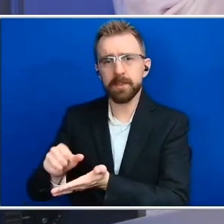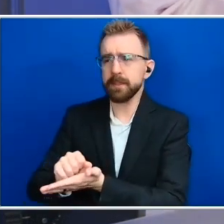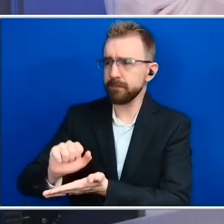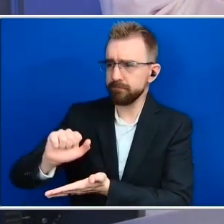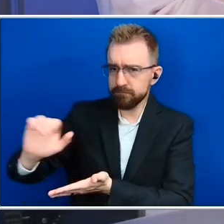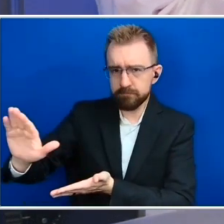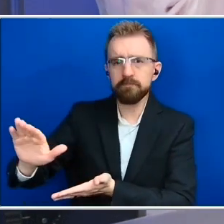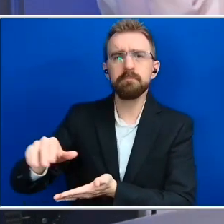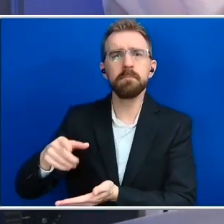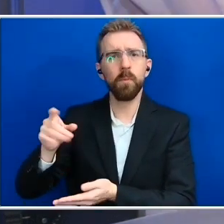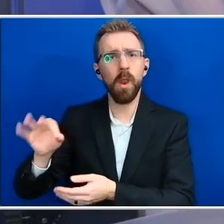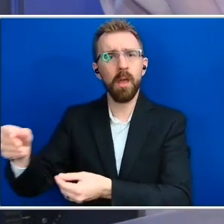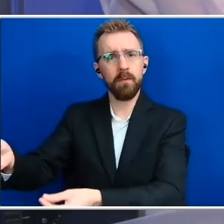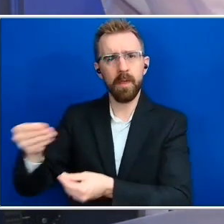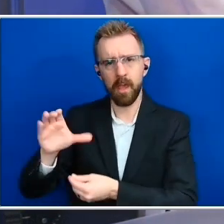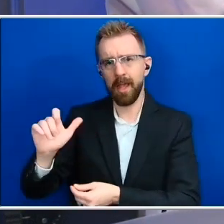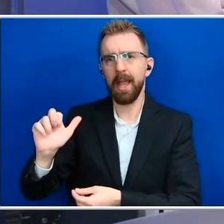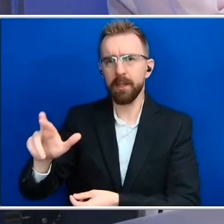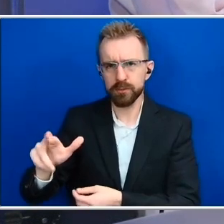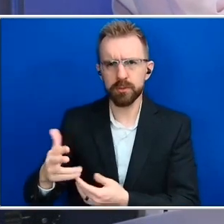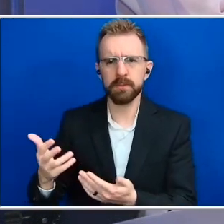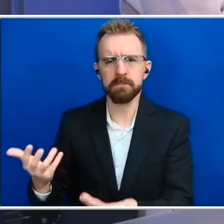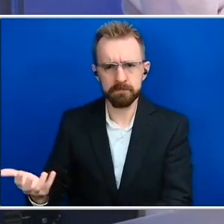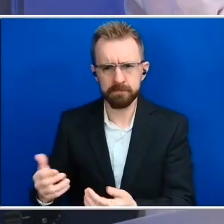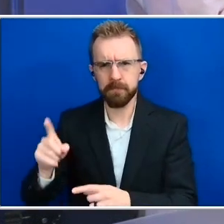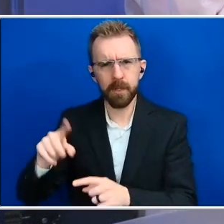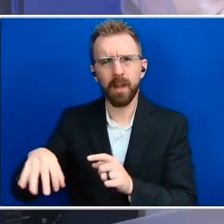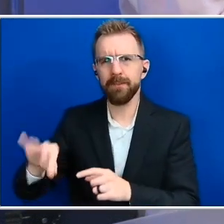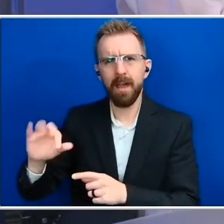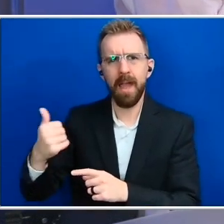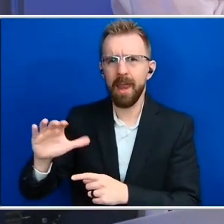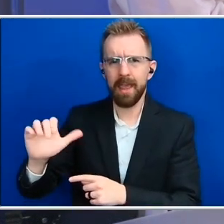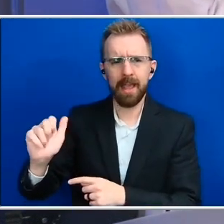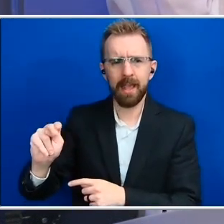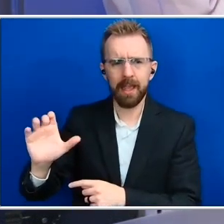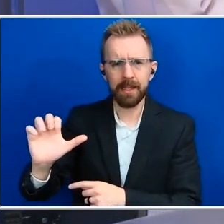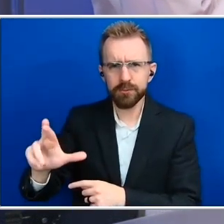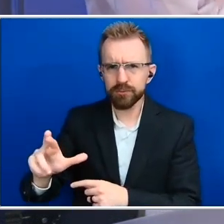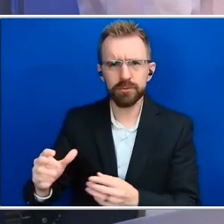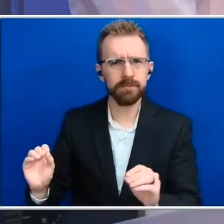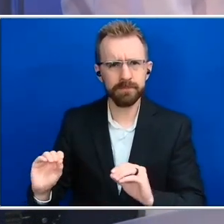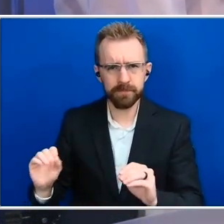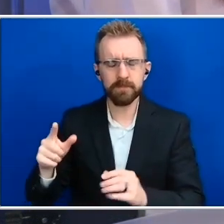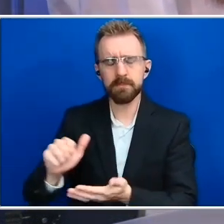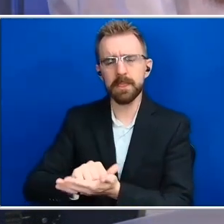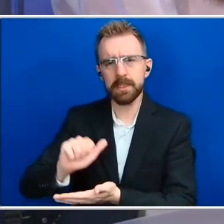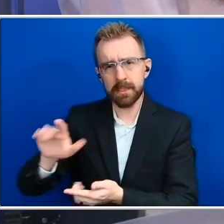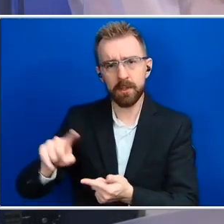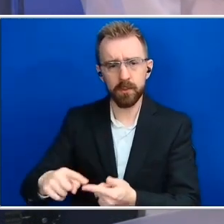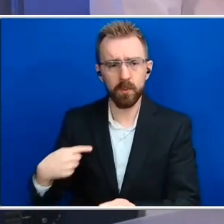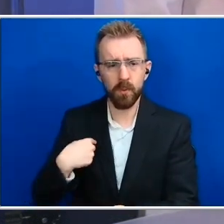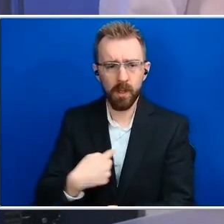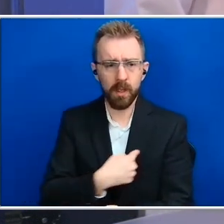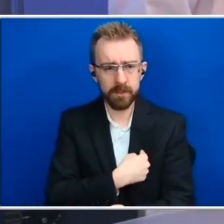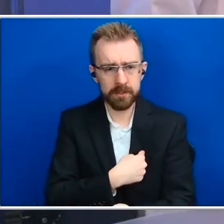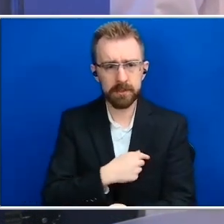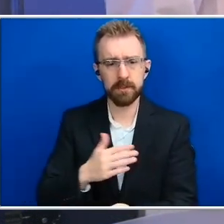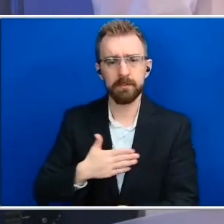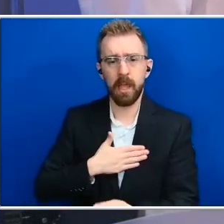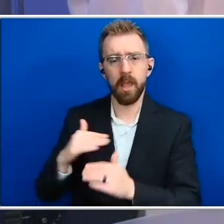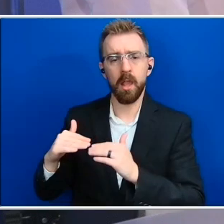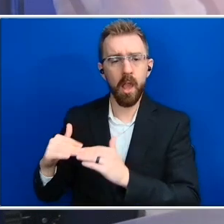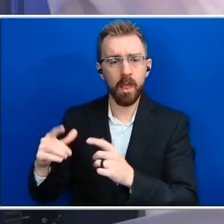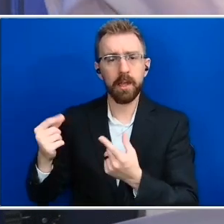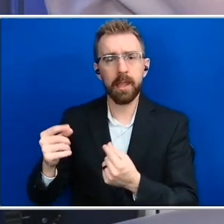back as cancer, but he couldn't find any cancer. And he sent it to us. One of my colleagues did chromoendoscopy.